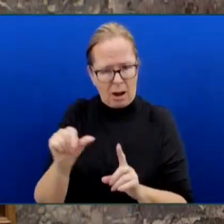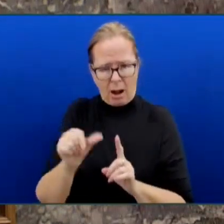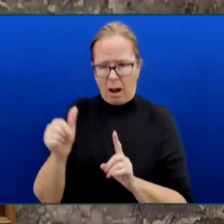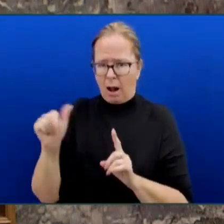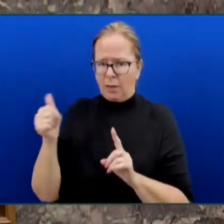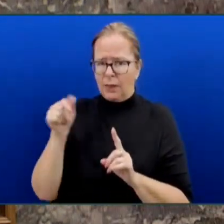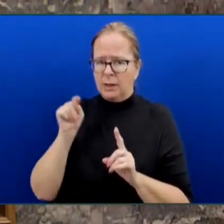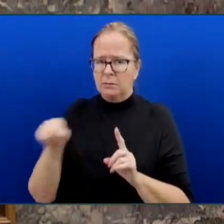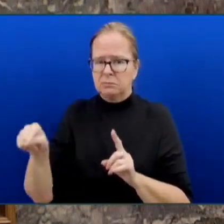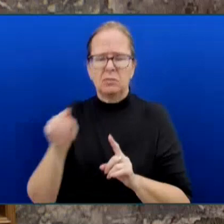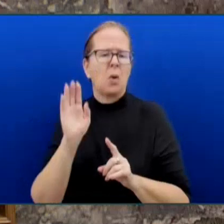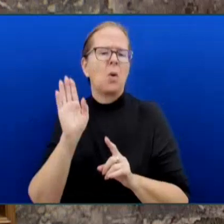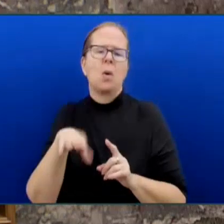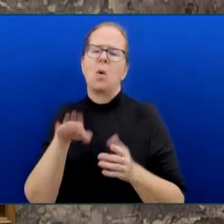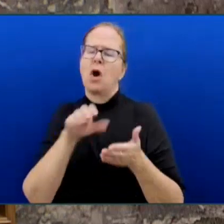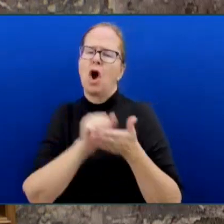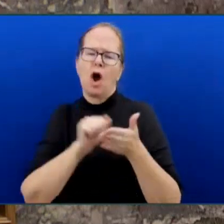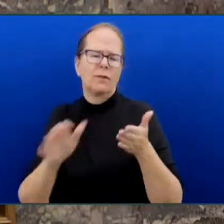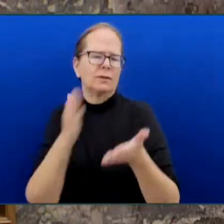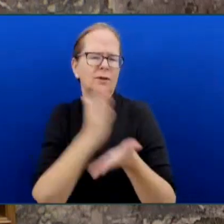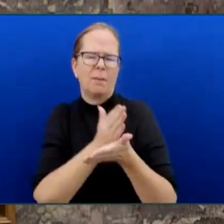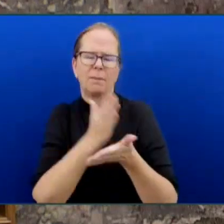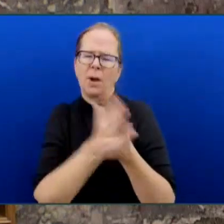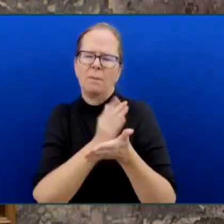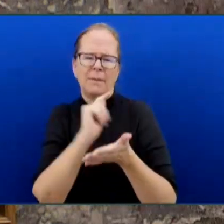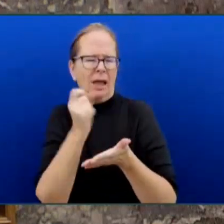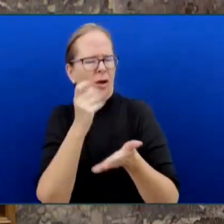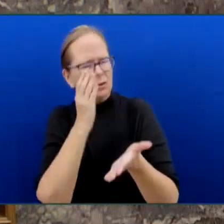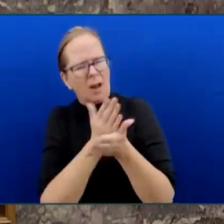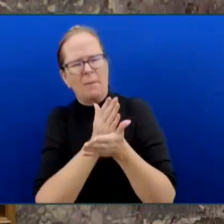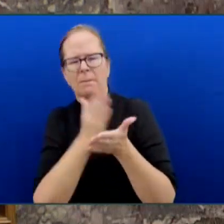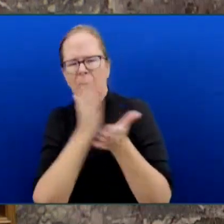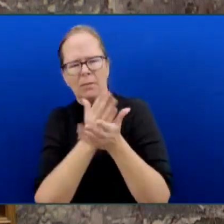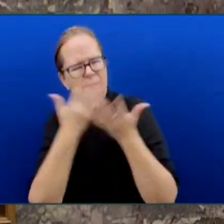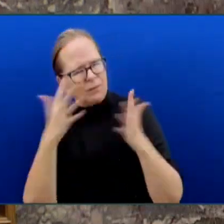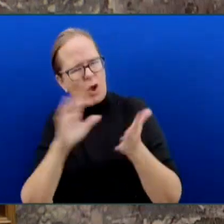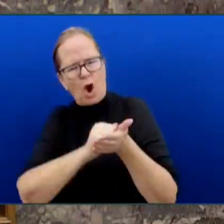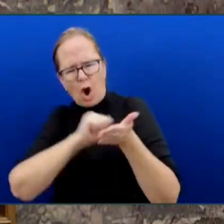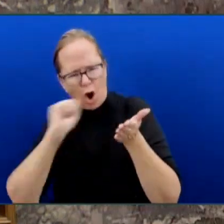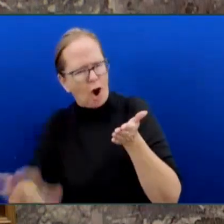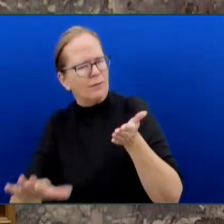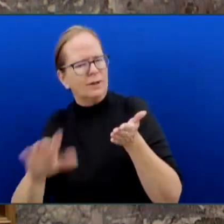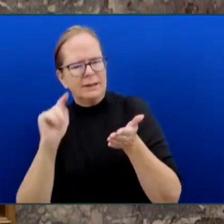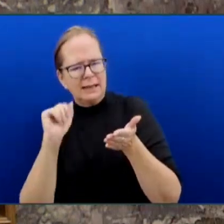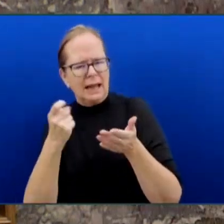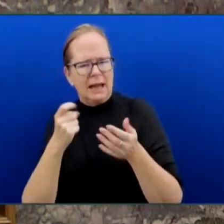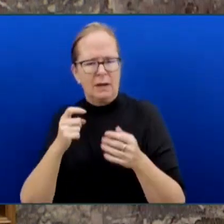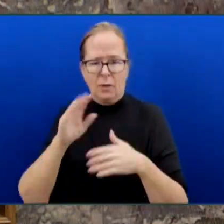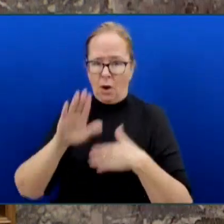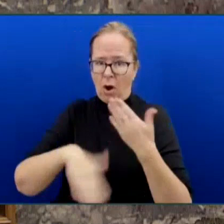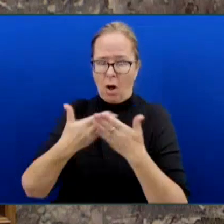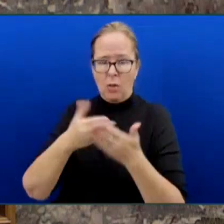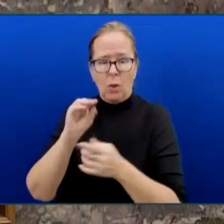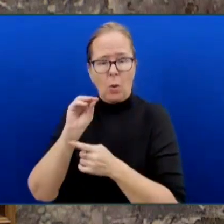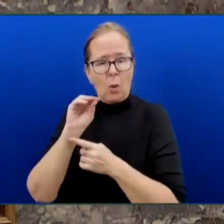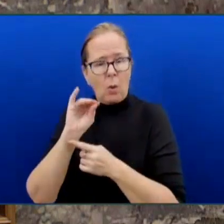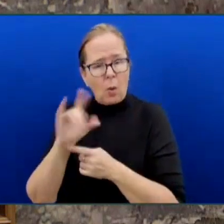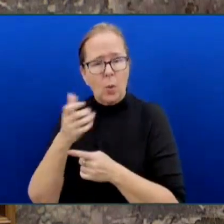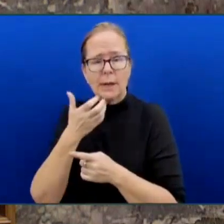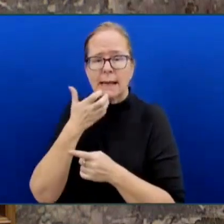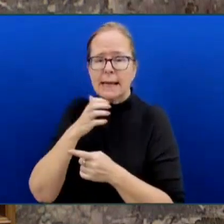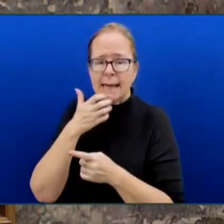all home heating fuels, including, by the way, the NDP Premier of Manitoba and the NDP opposition leader in